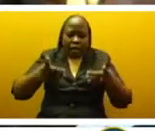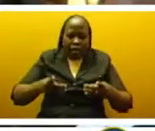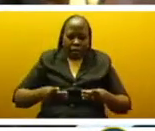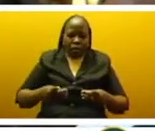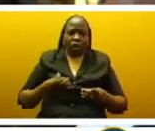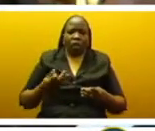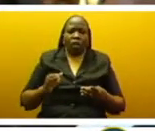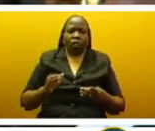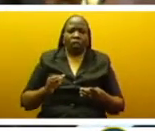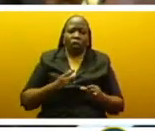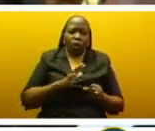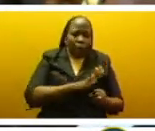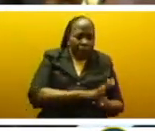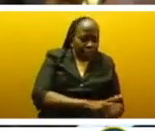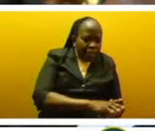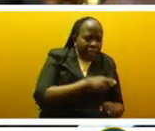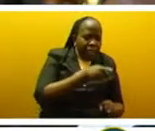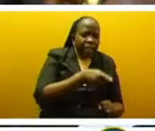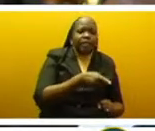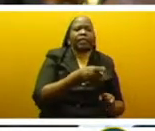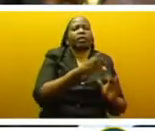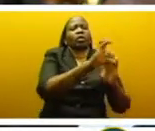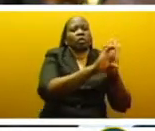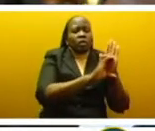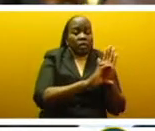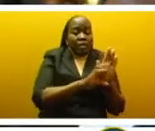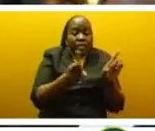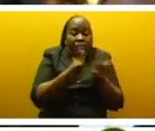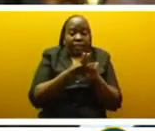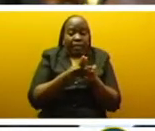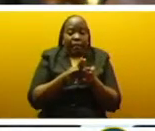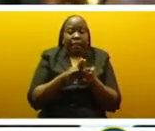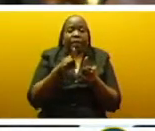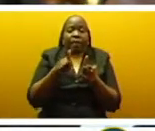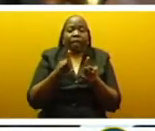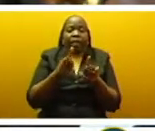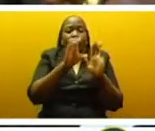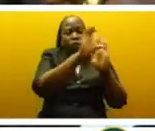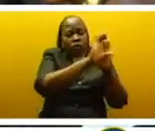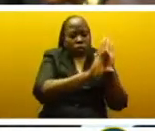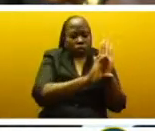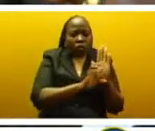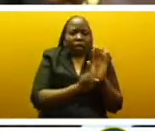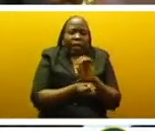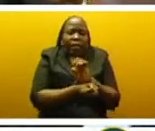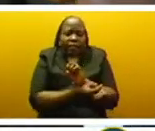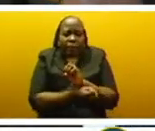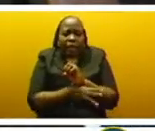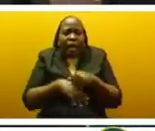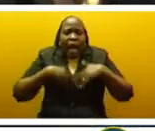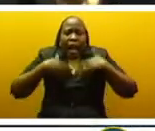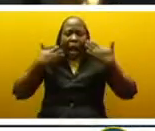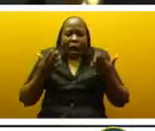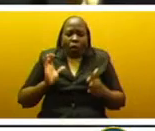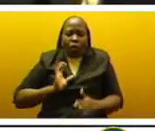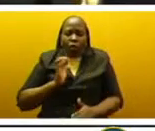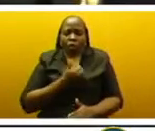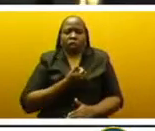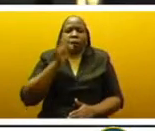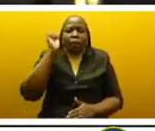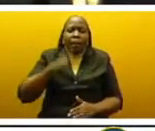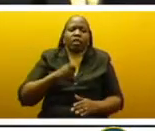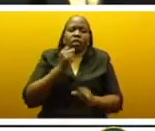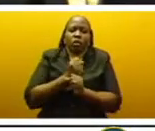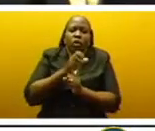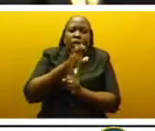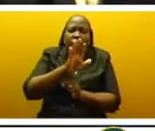of the Constitution, even by the constitutional dictates how this commission should run its affairs. If they